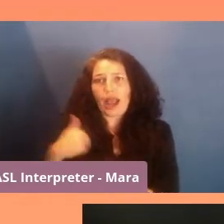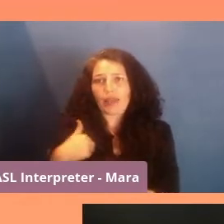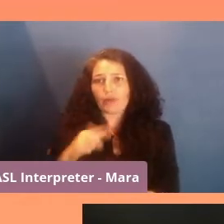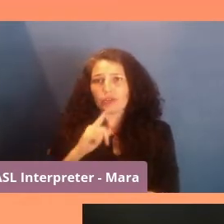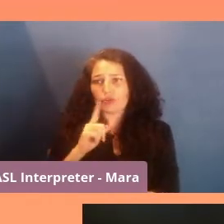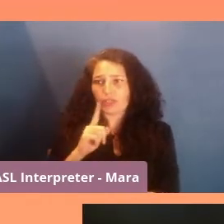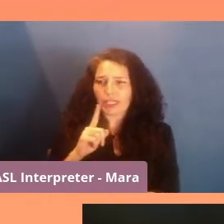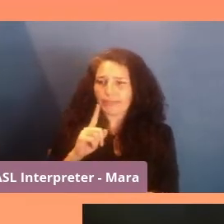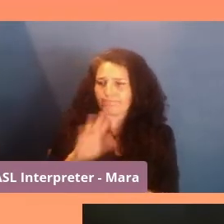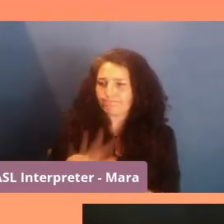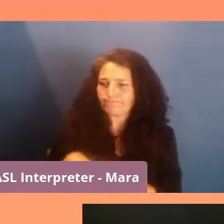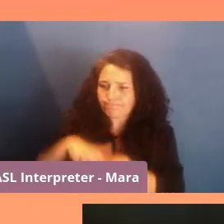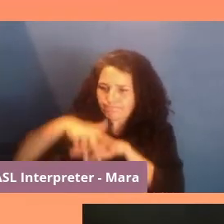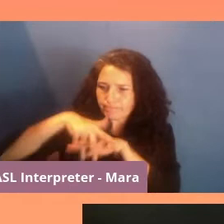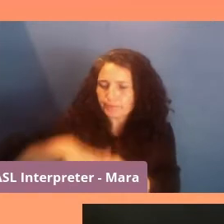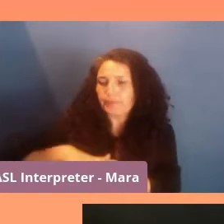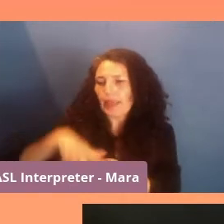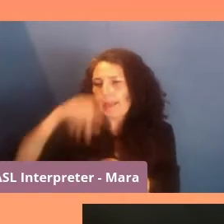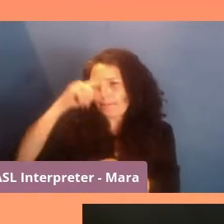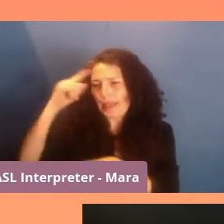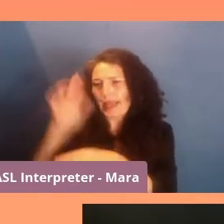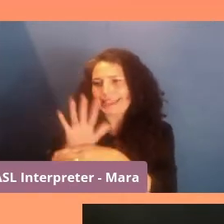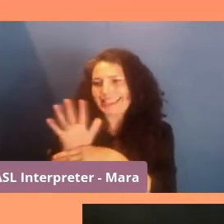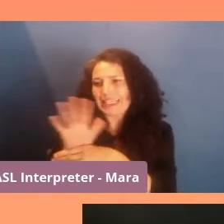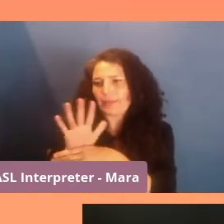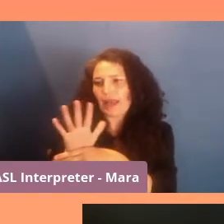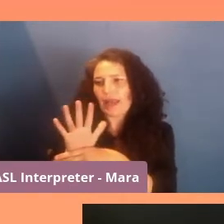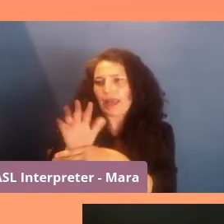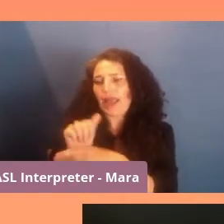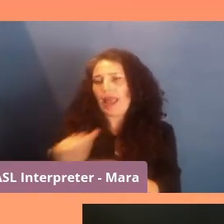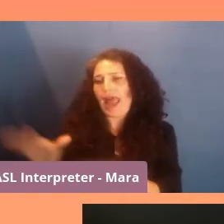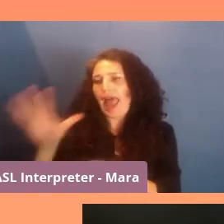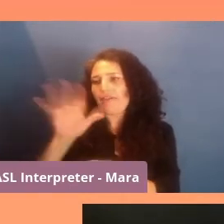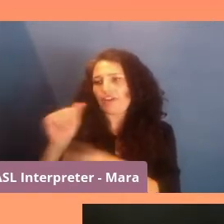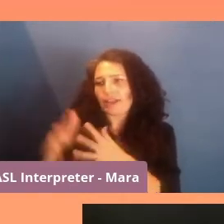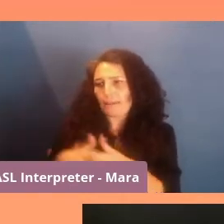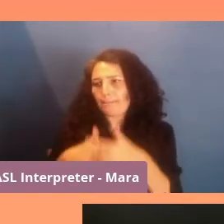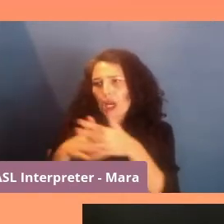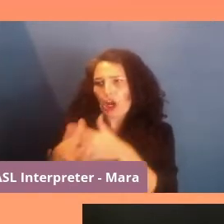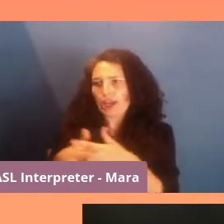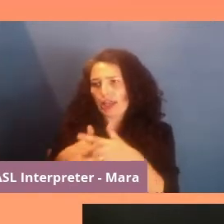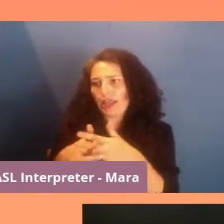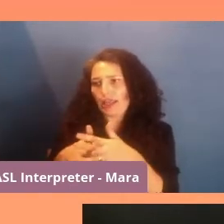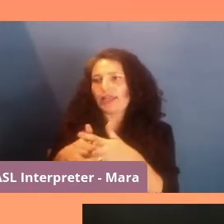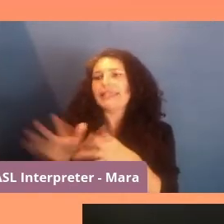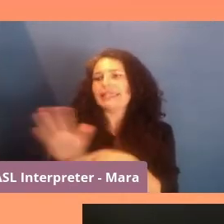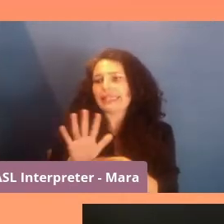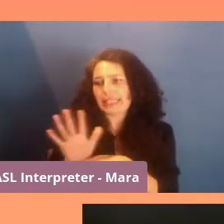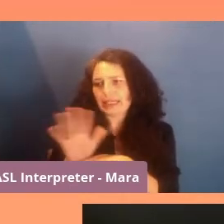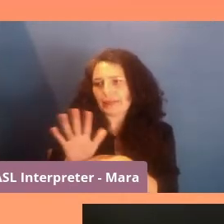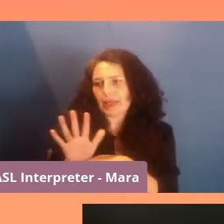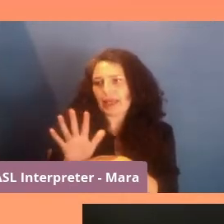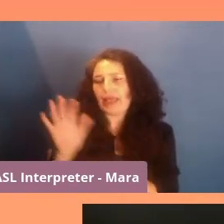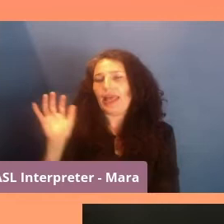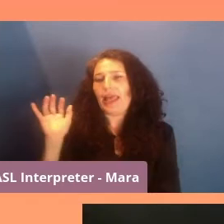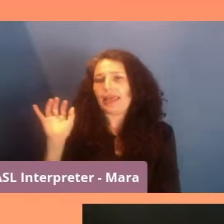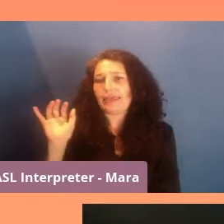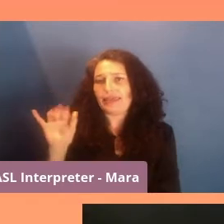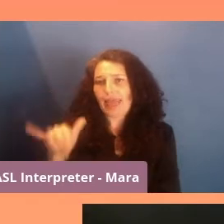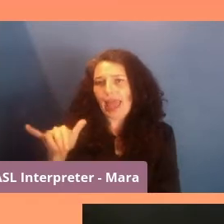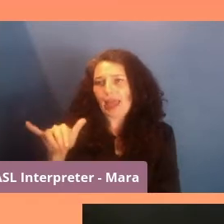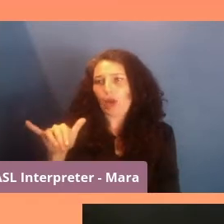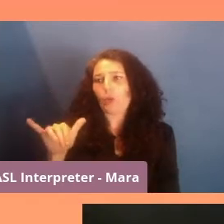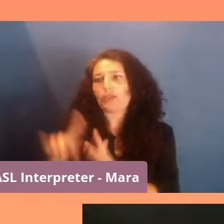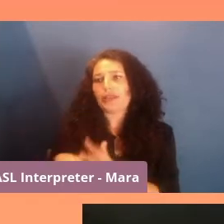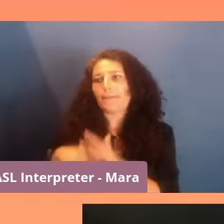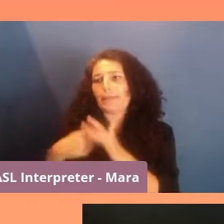grounded in Black cinema and African-American cinema. And that was the